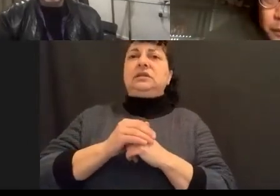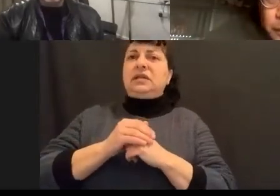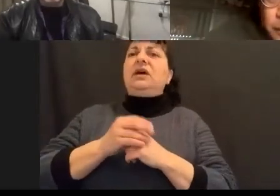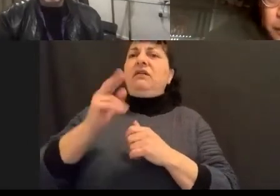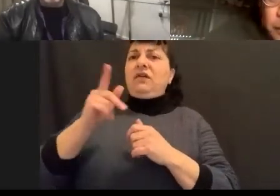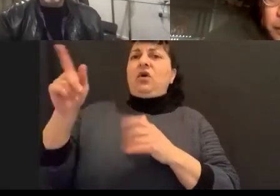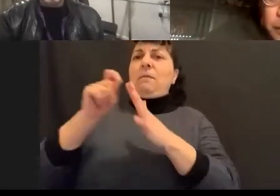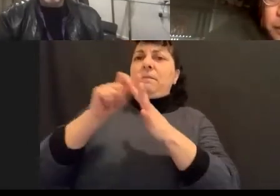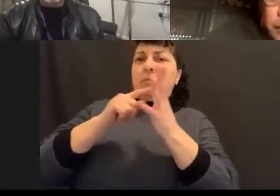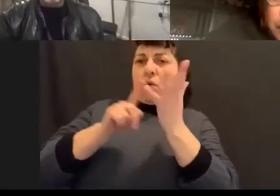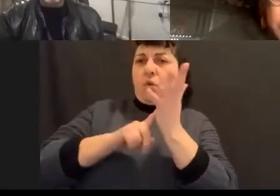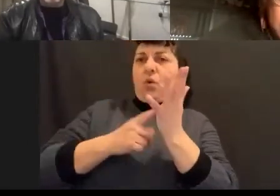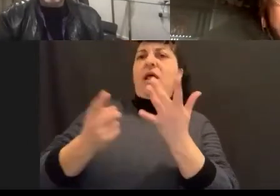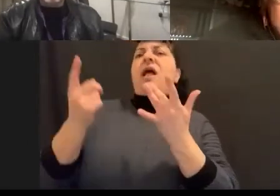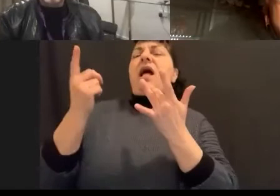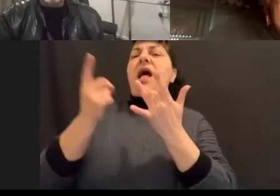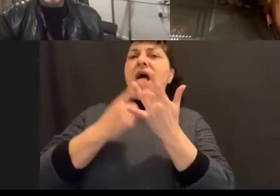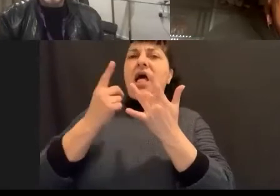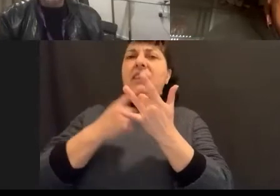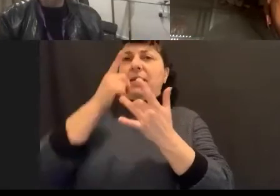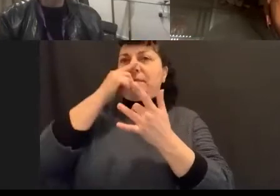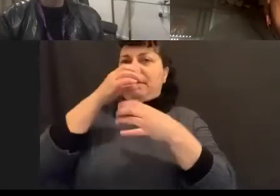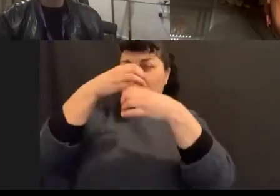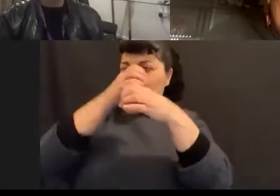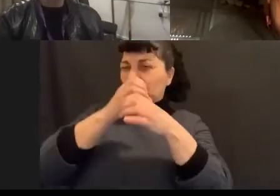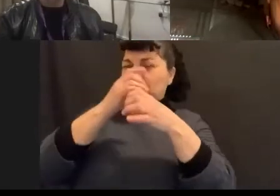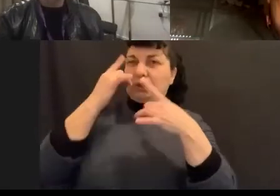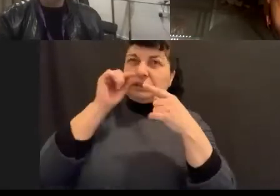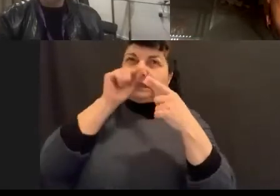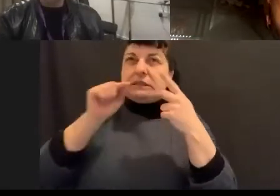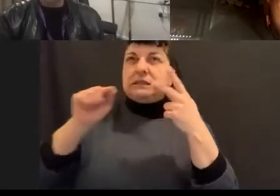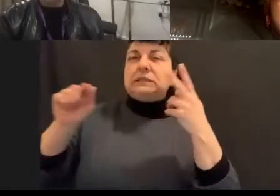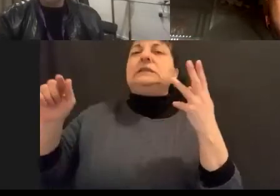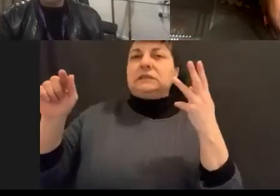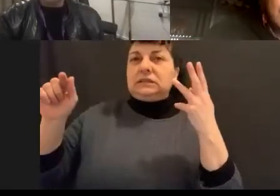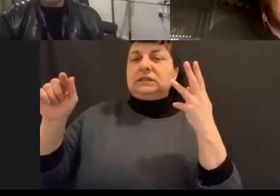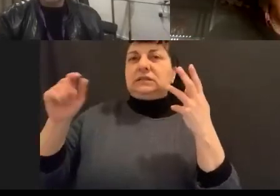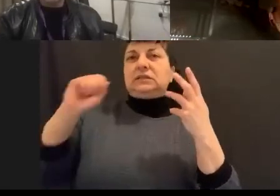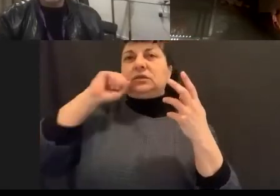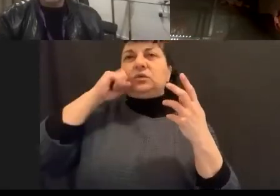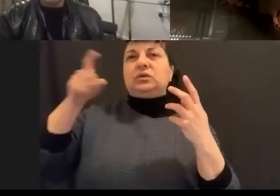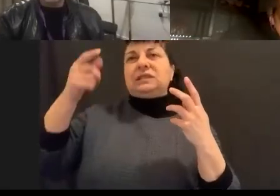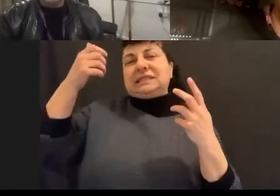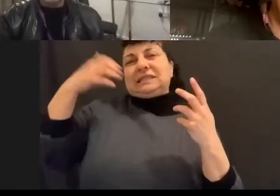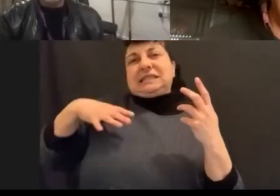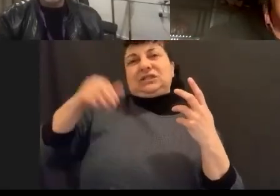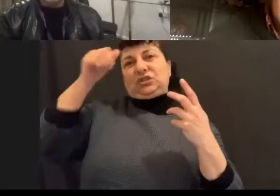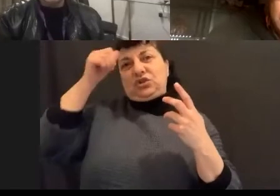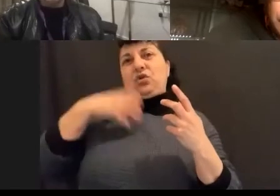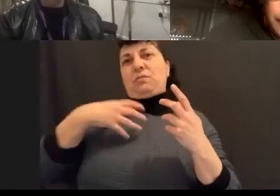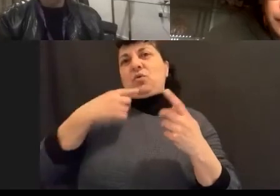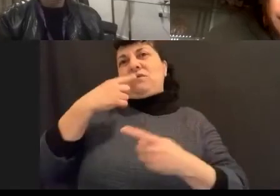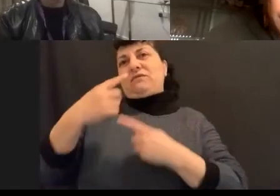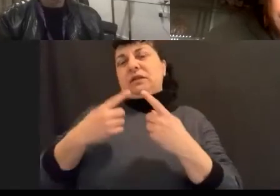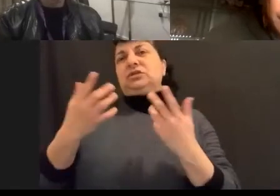better understand why and what's happening with the outbreak. So they're important things, hopefully, that we can explain for people.